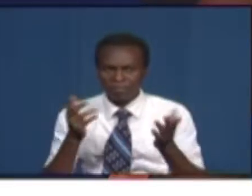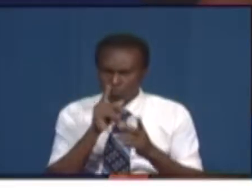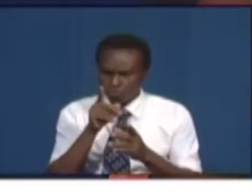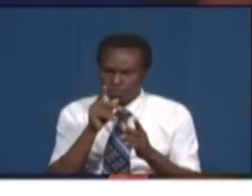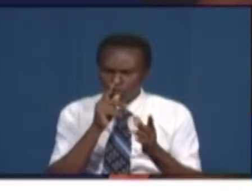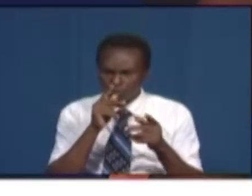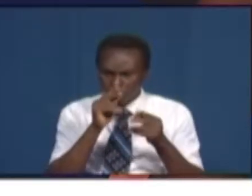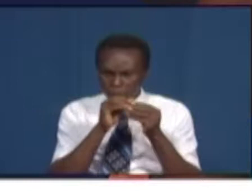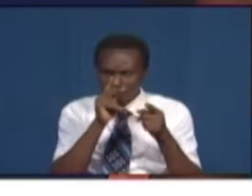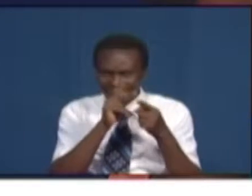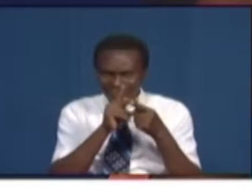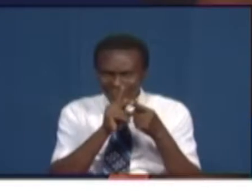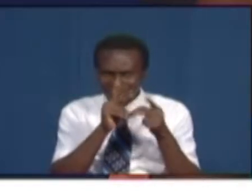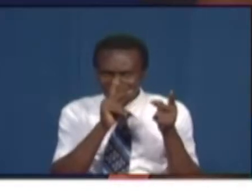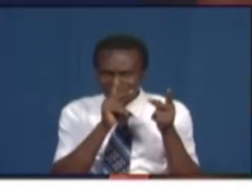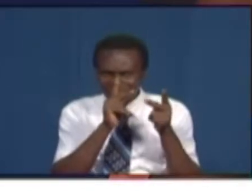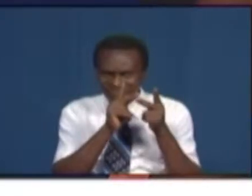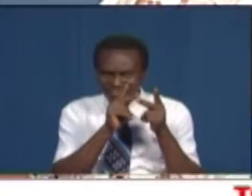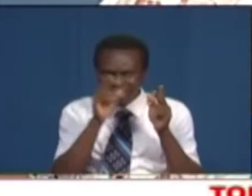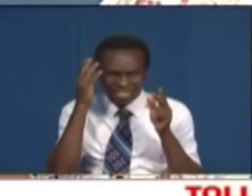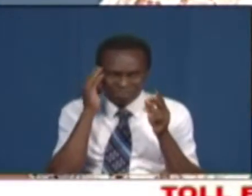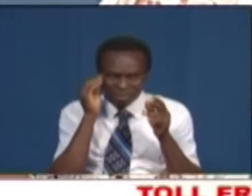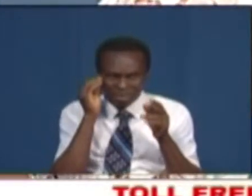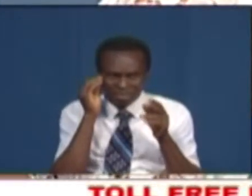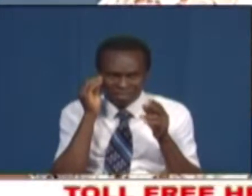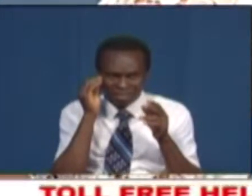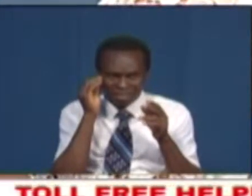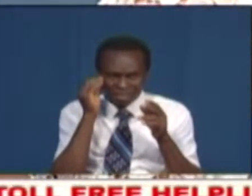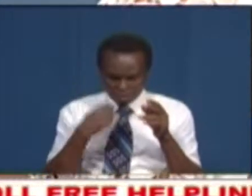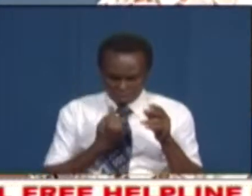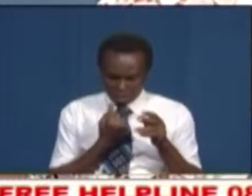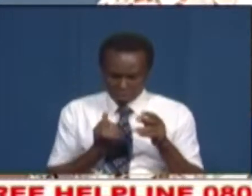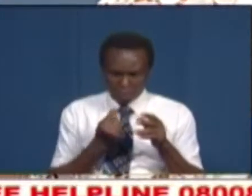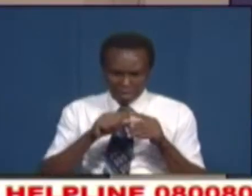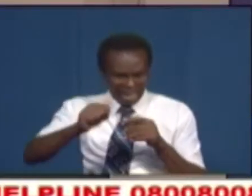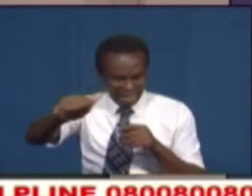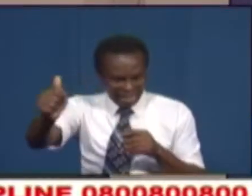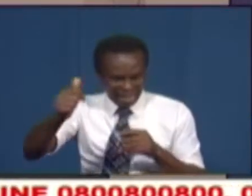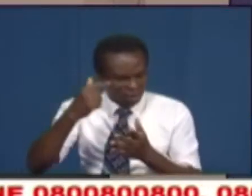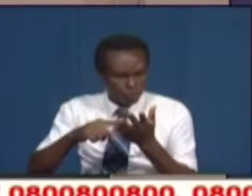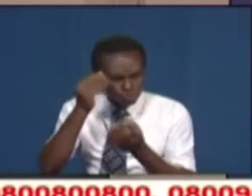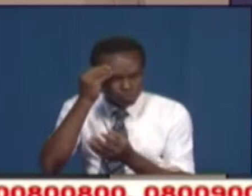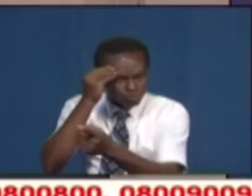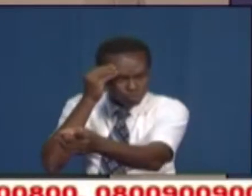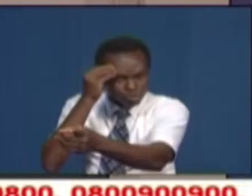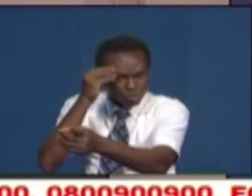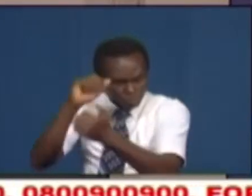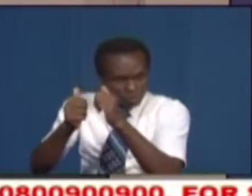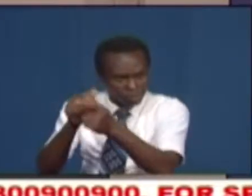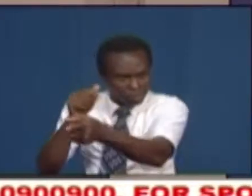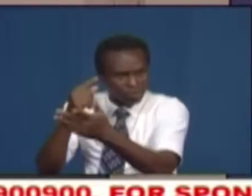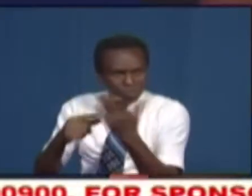are useful to let people know that they're not the only ones going through something, and it's only okay for them to open up. So Abigail, over to